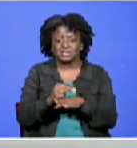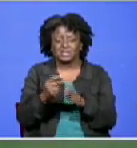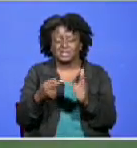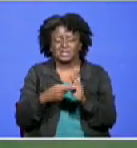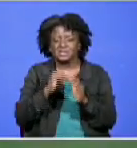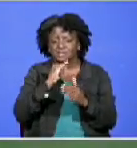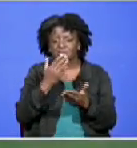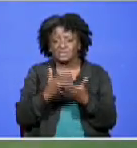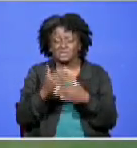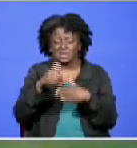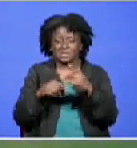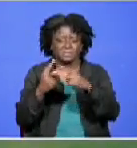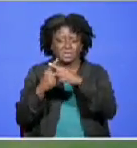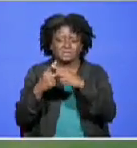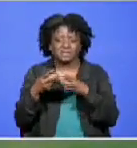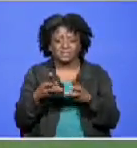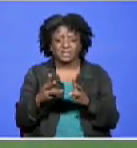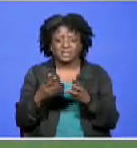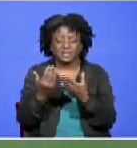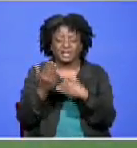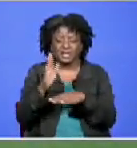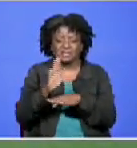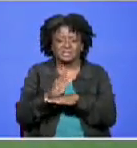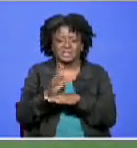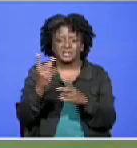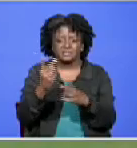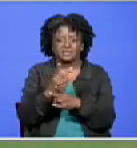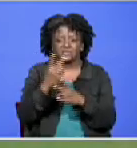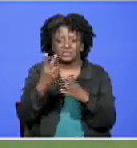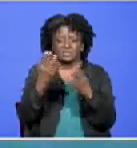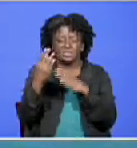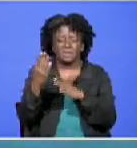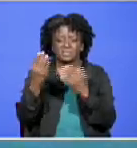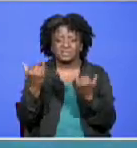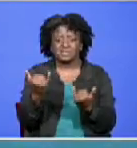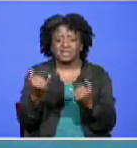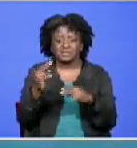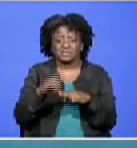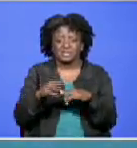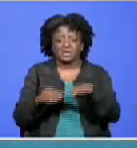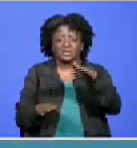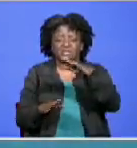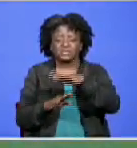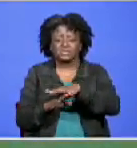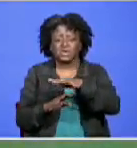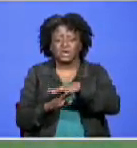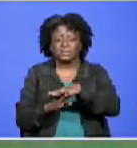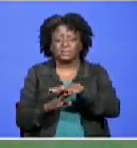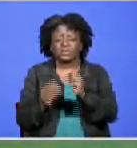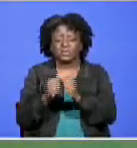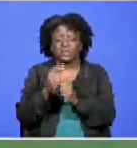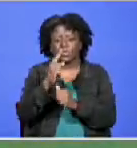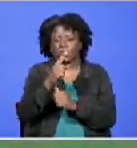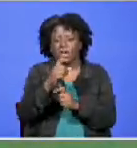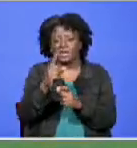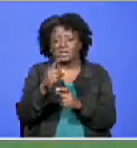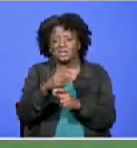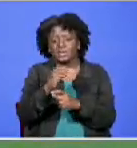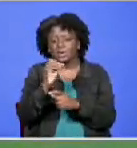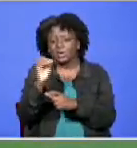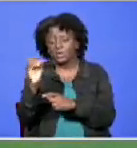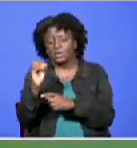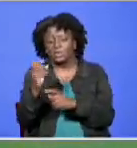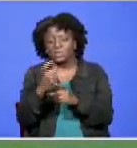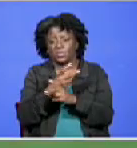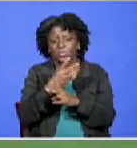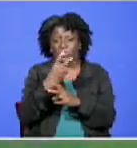way. With last night's victory, the Bahamas now sitting on top of the group with a 1-0 win-loss record. Bonaire right behind in second